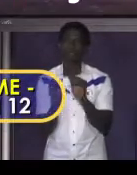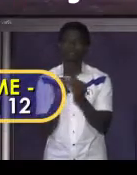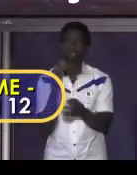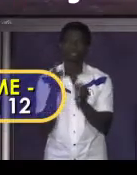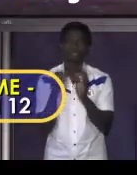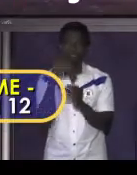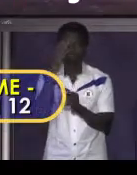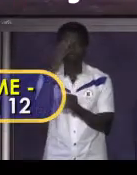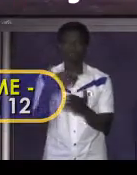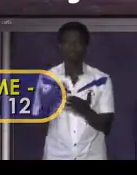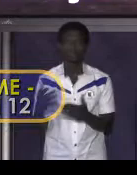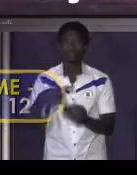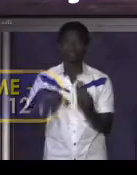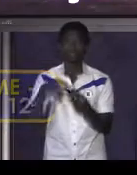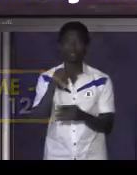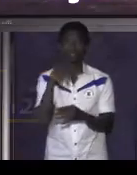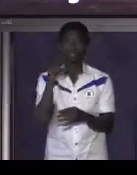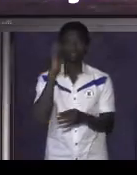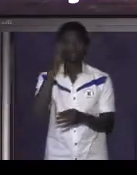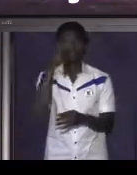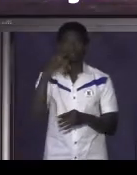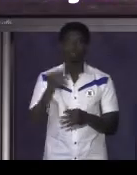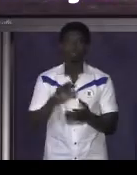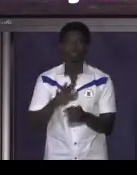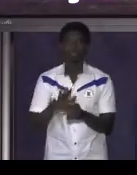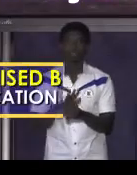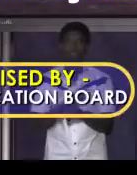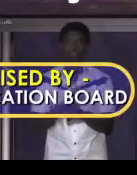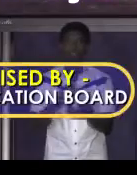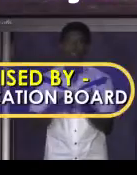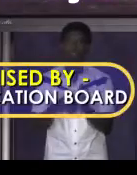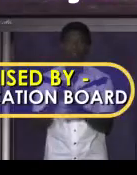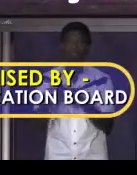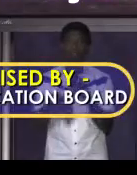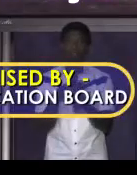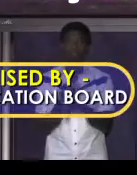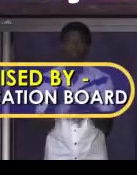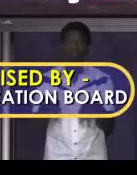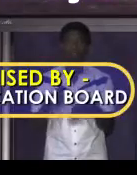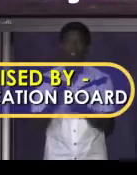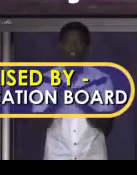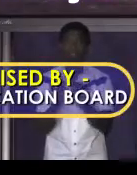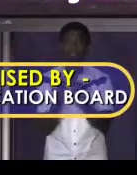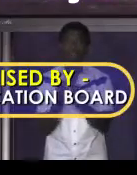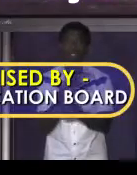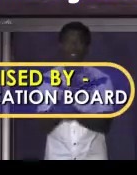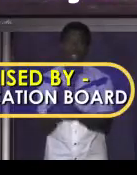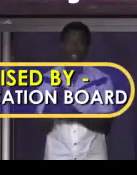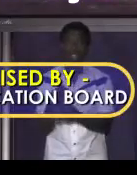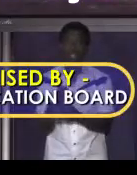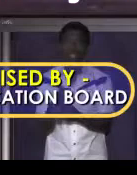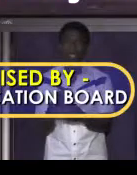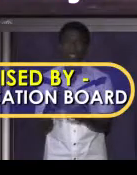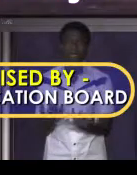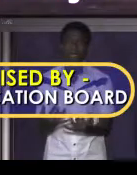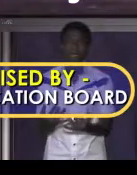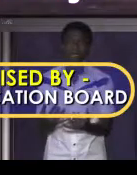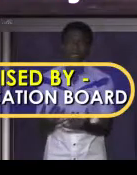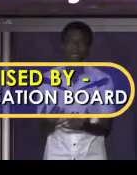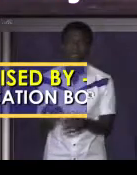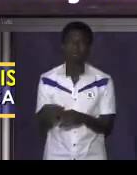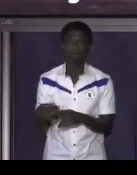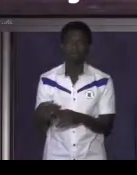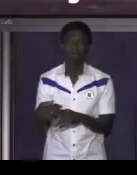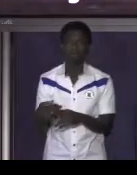things around you, you will know the full meaning of this, and that is World Trade Organization. And recently we